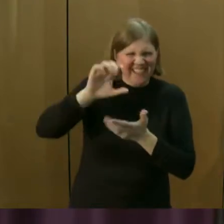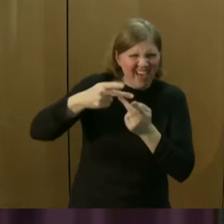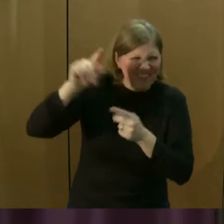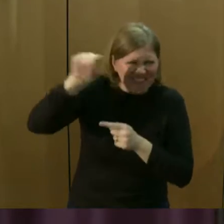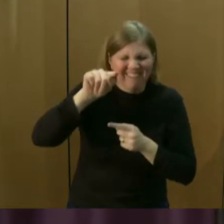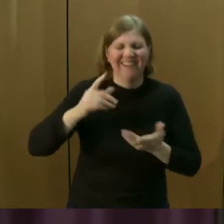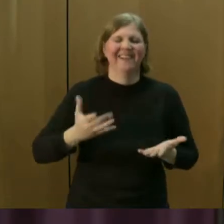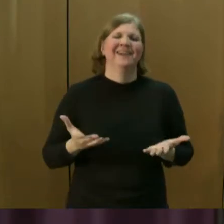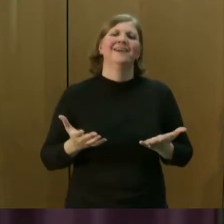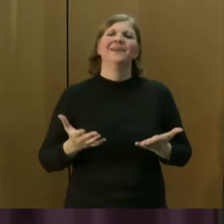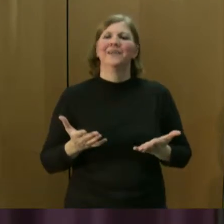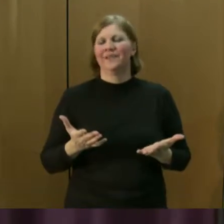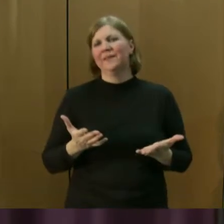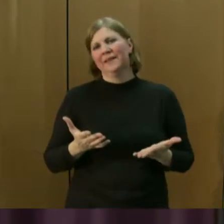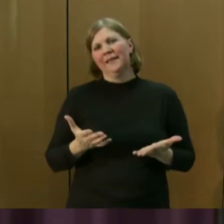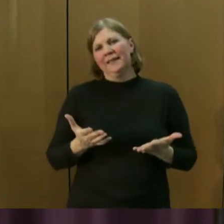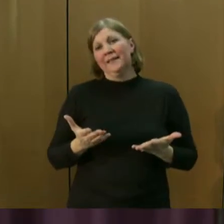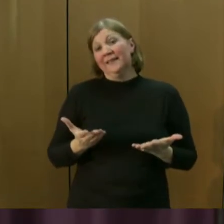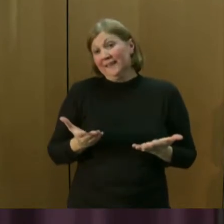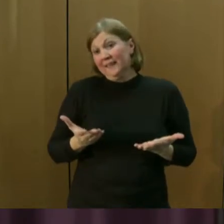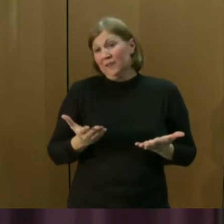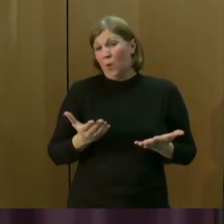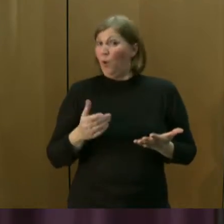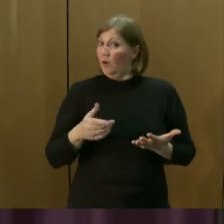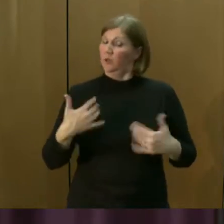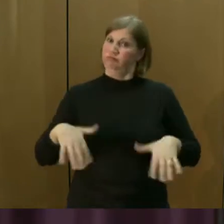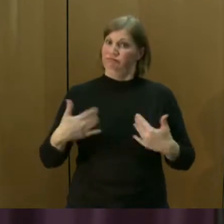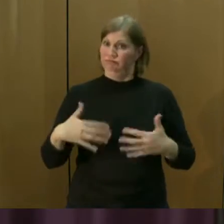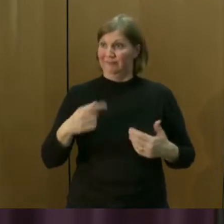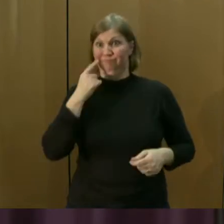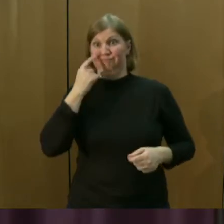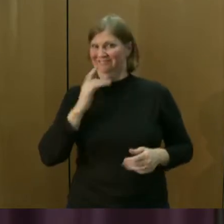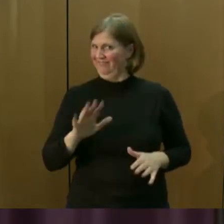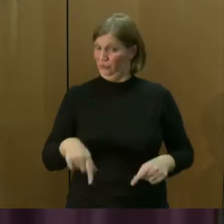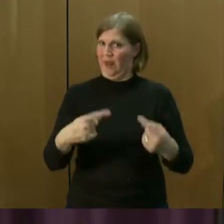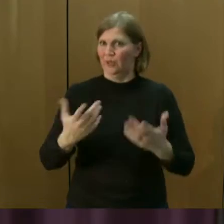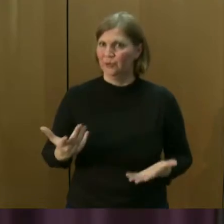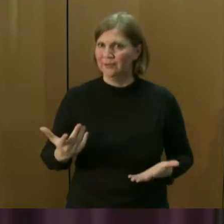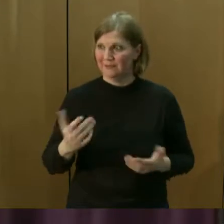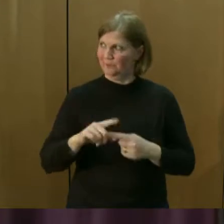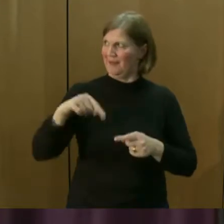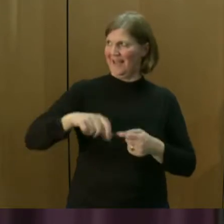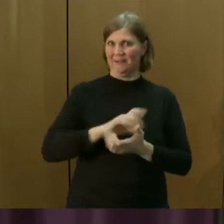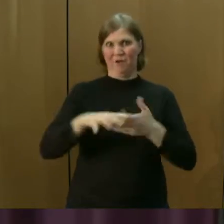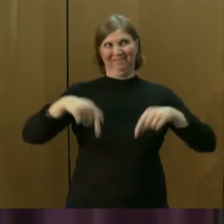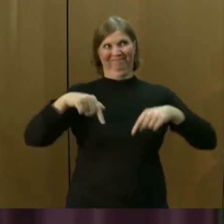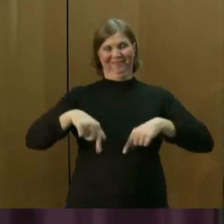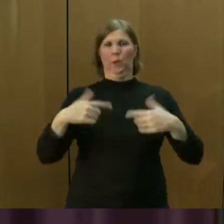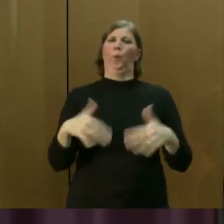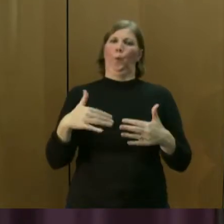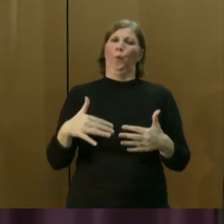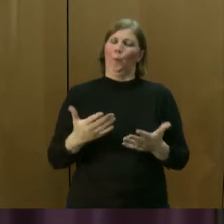it can be a challenge. Edinburgh it's expensive. It's an expensive city year-round, and during the Fringe it